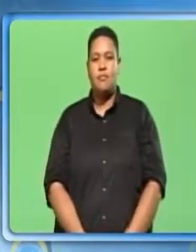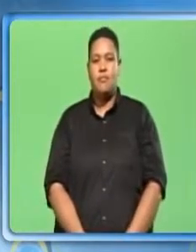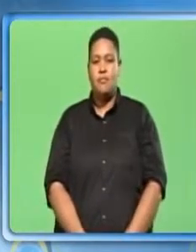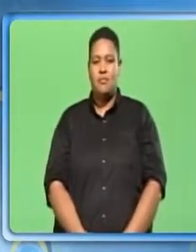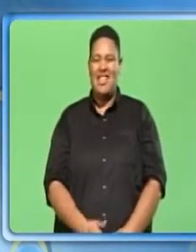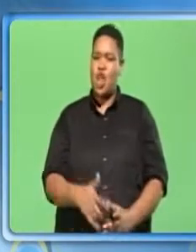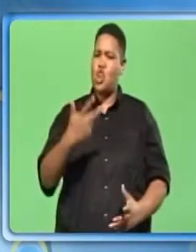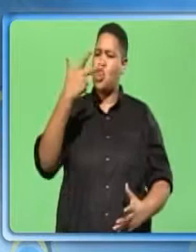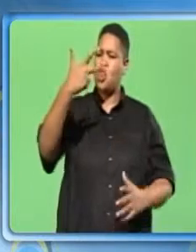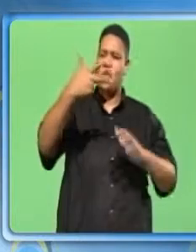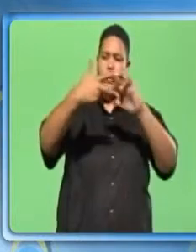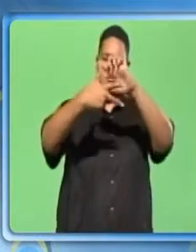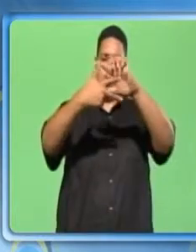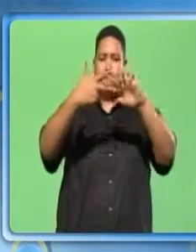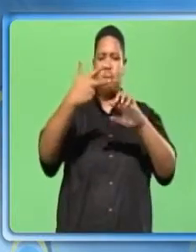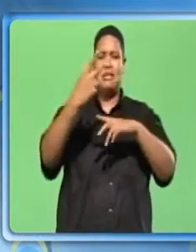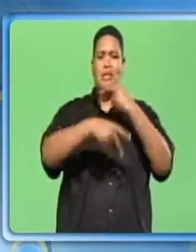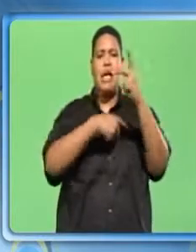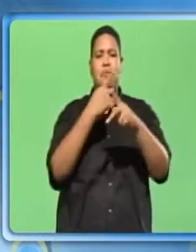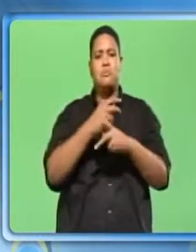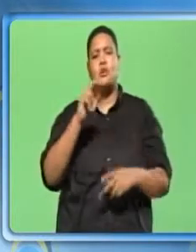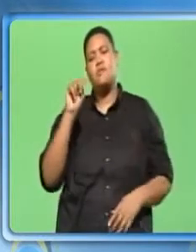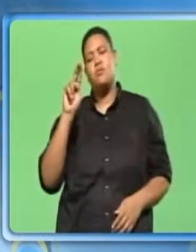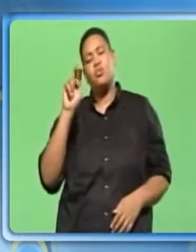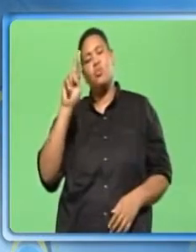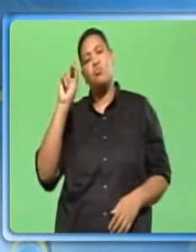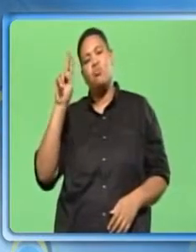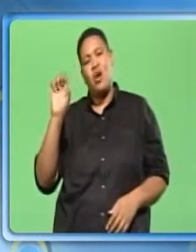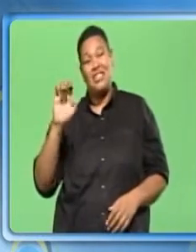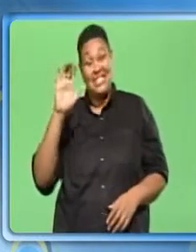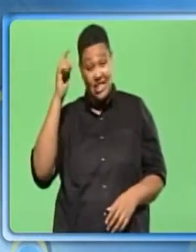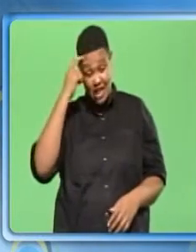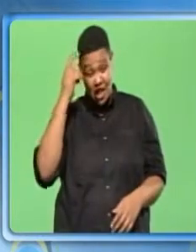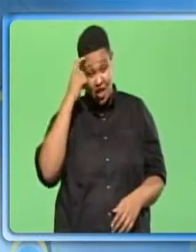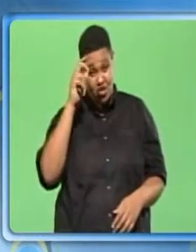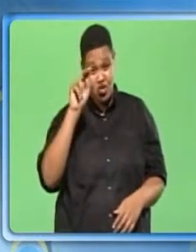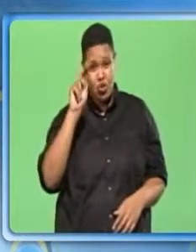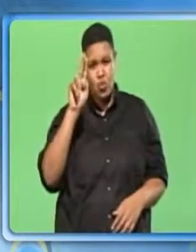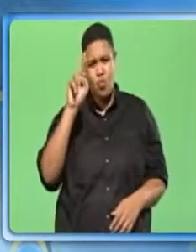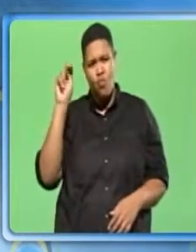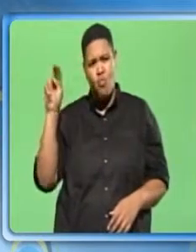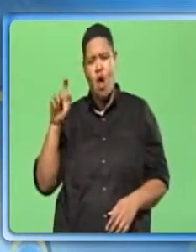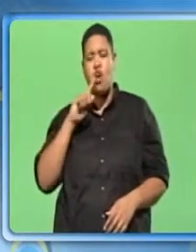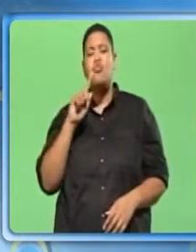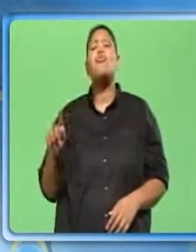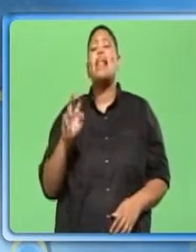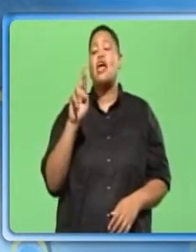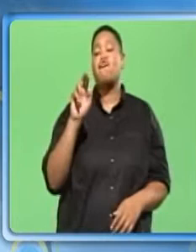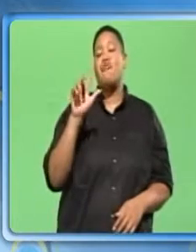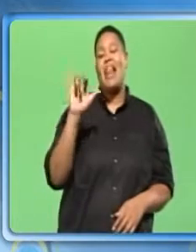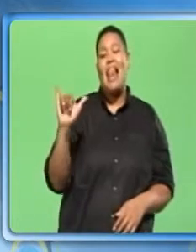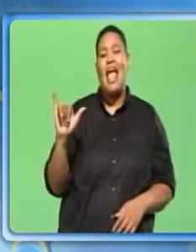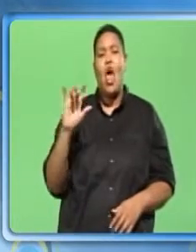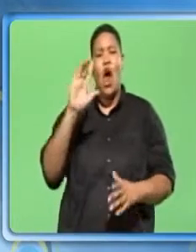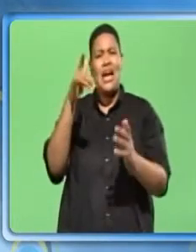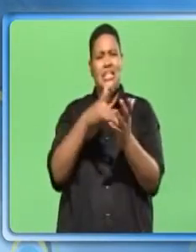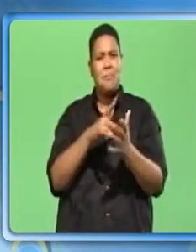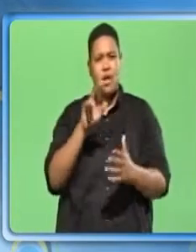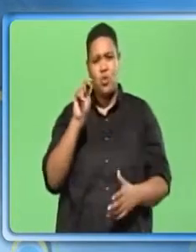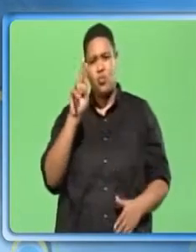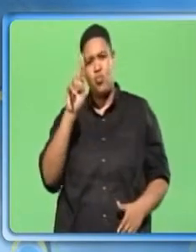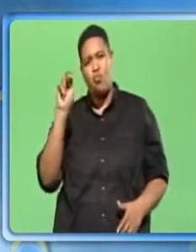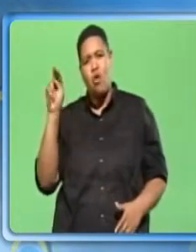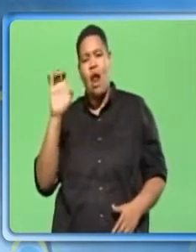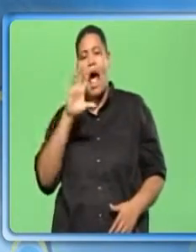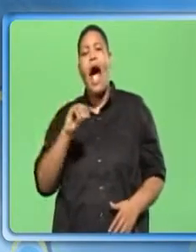There are 3 types of neurons: sensory neuron, relay or intermediate neuron, and motor